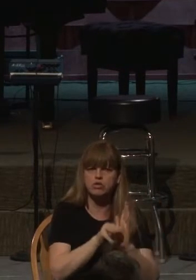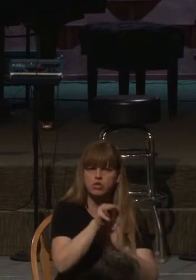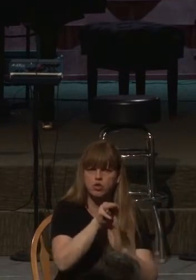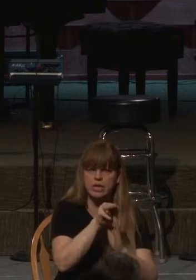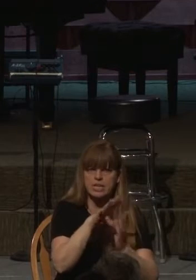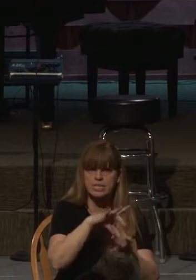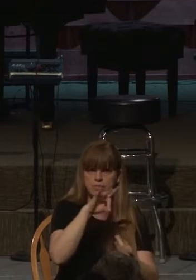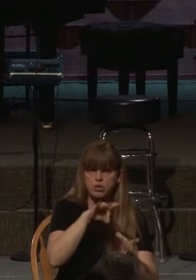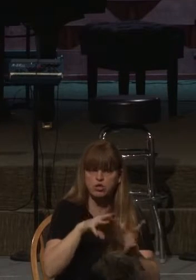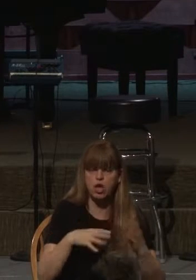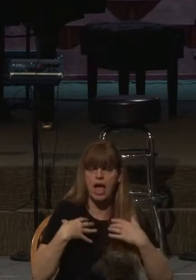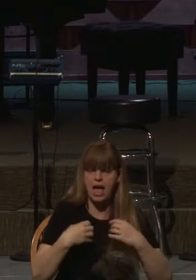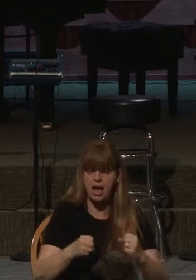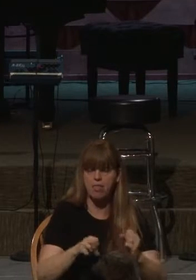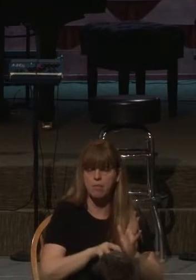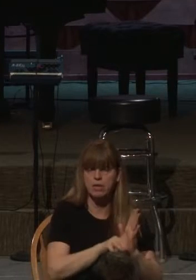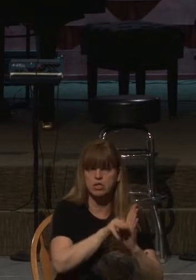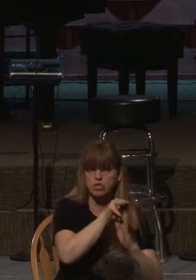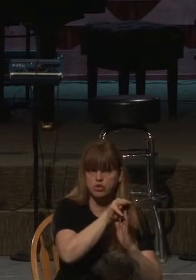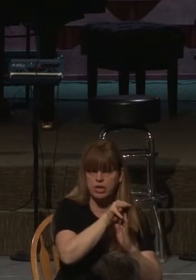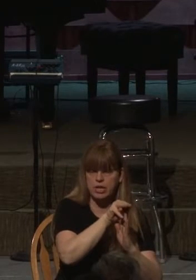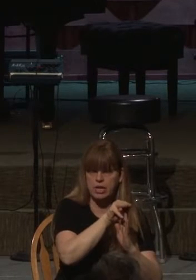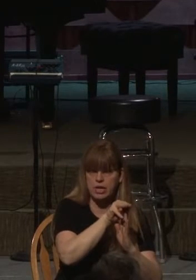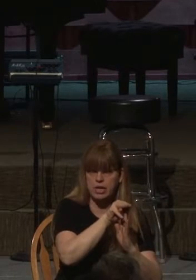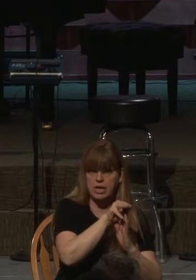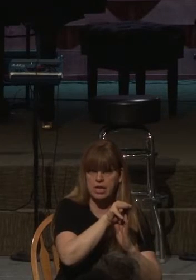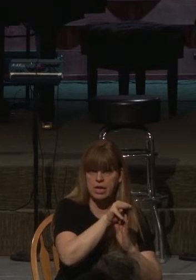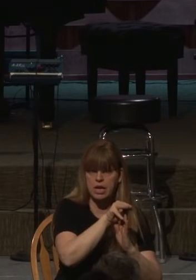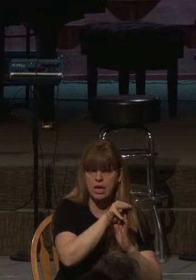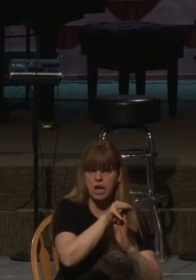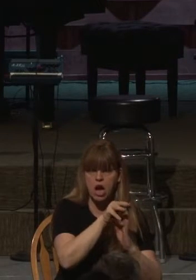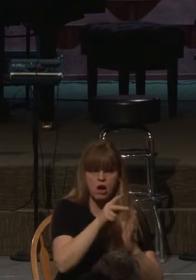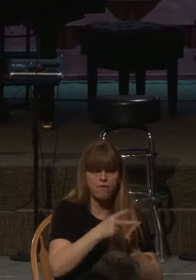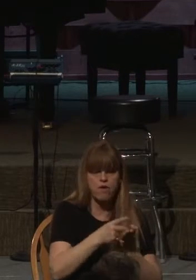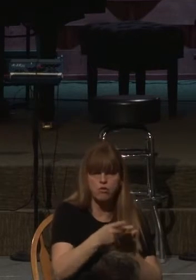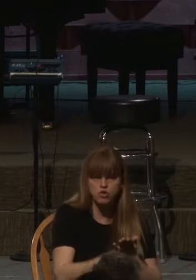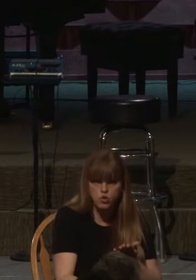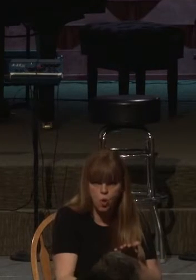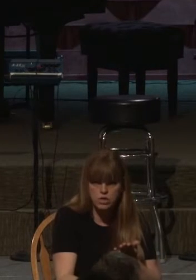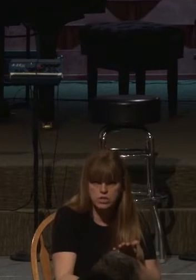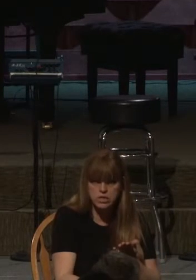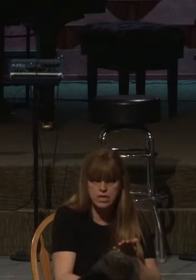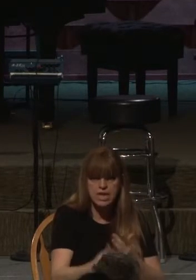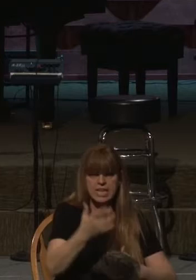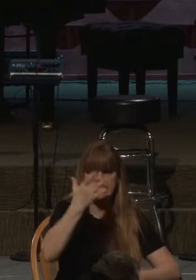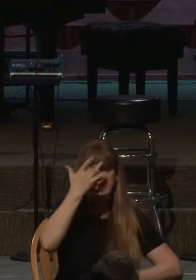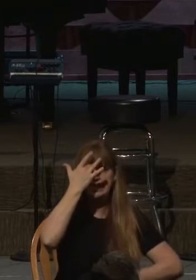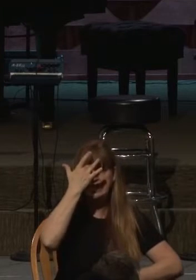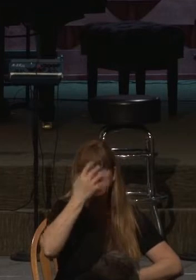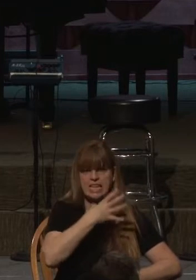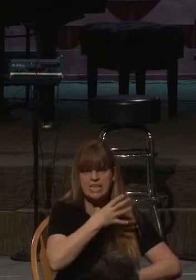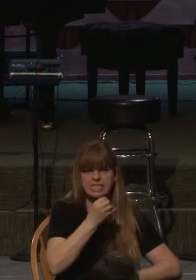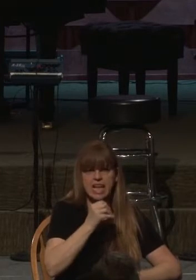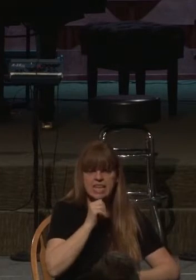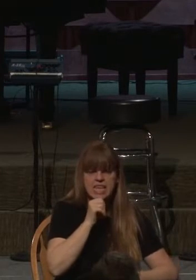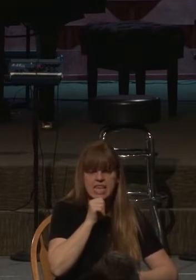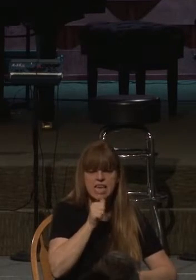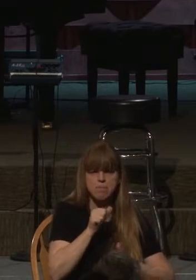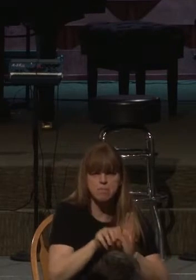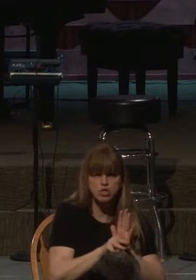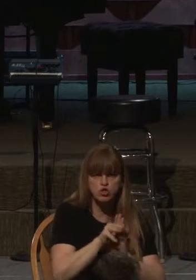talking about spiritual health, where spiritual health and maturity fall short, disease and